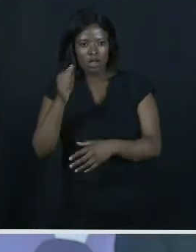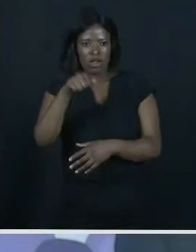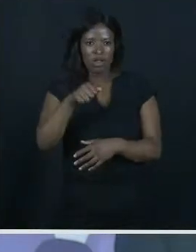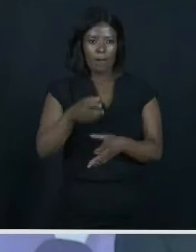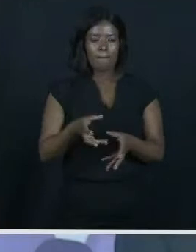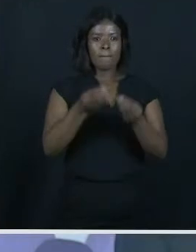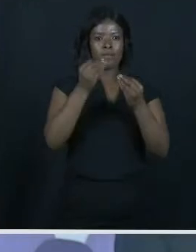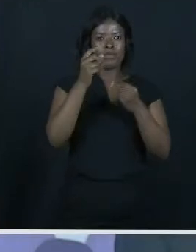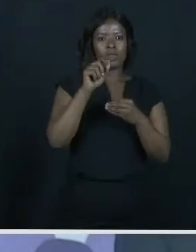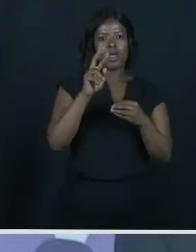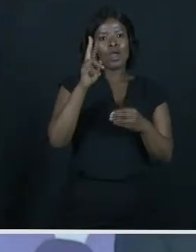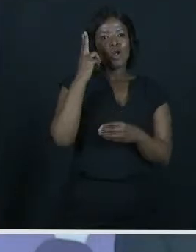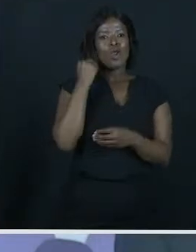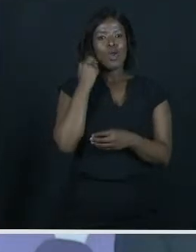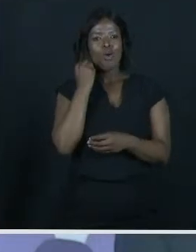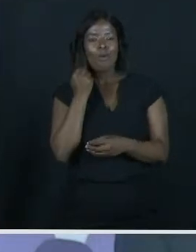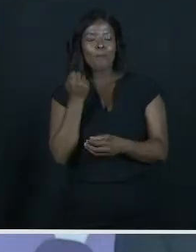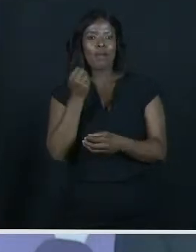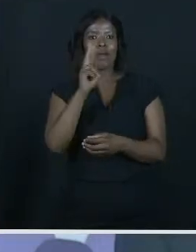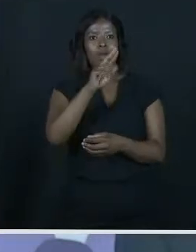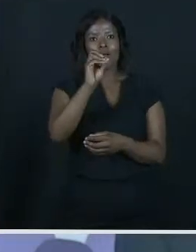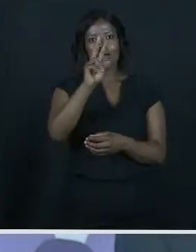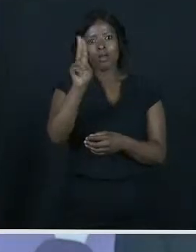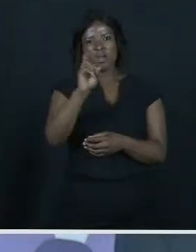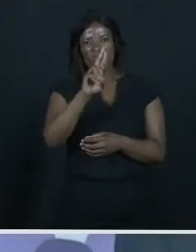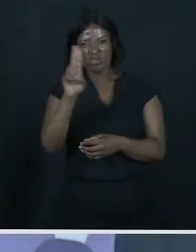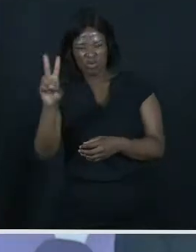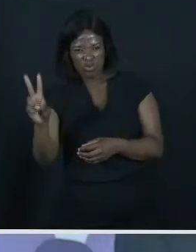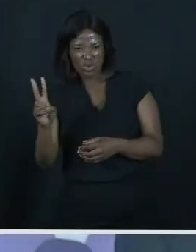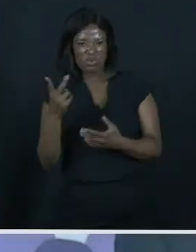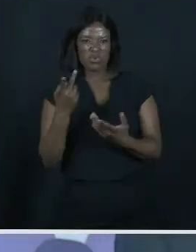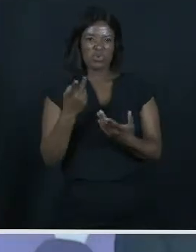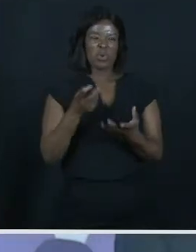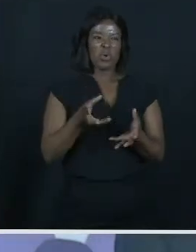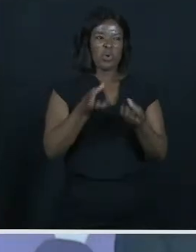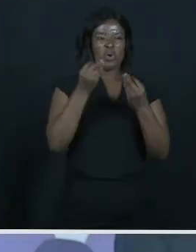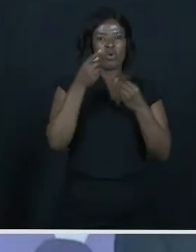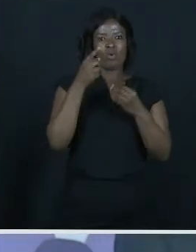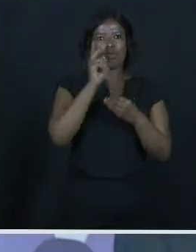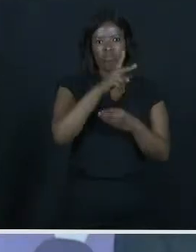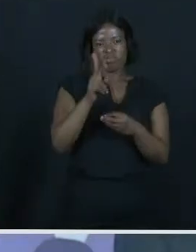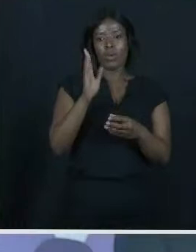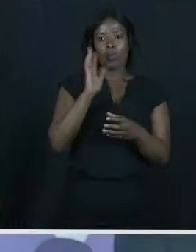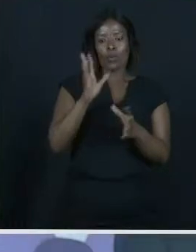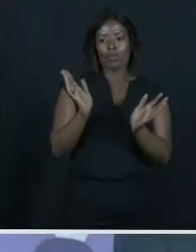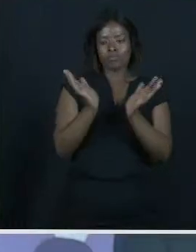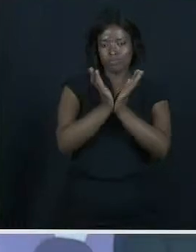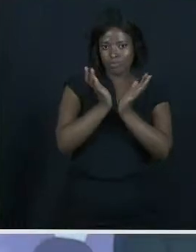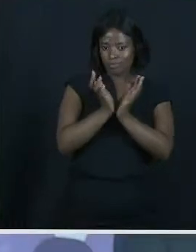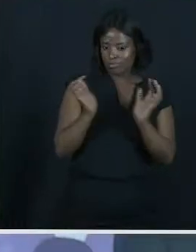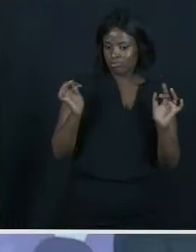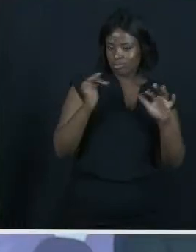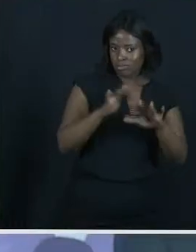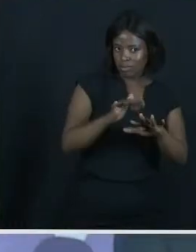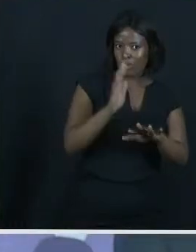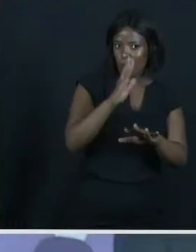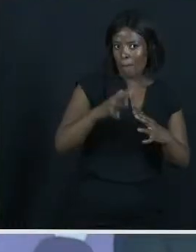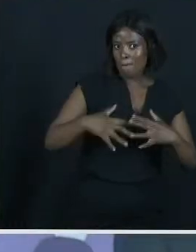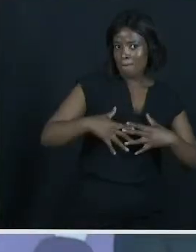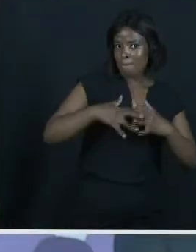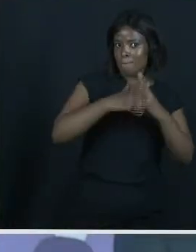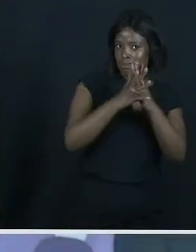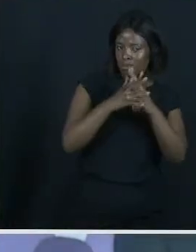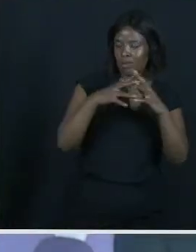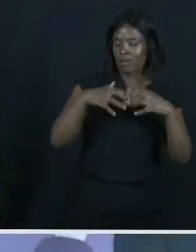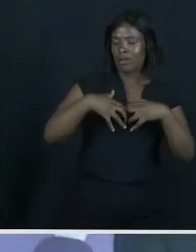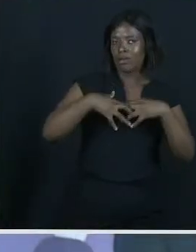of November 2022, I think in Senegal, under the leadership of Macky Sall. And these circle of champions should be at head